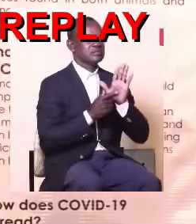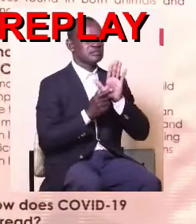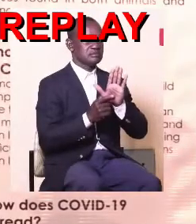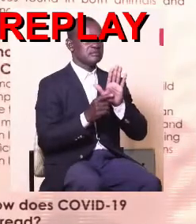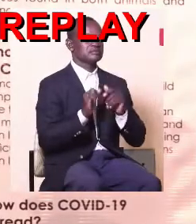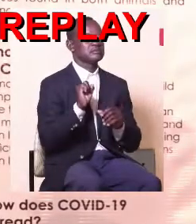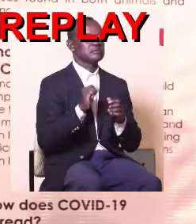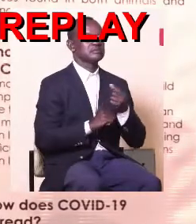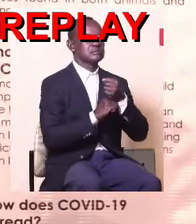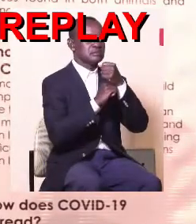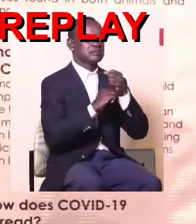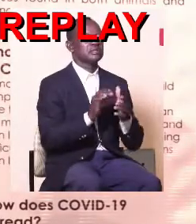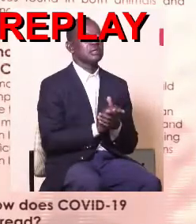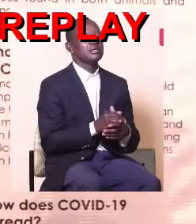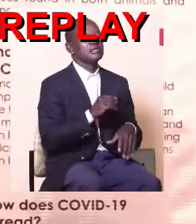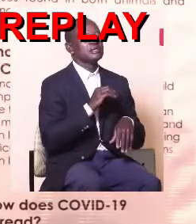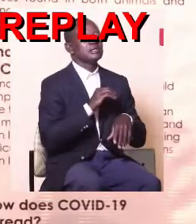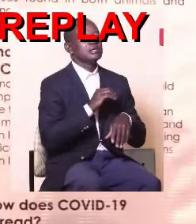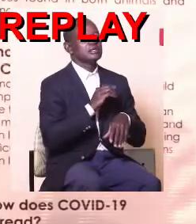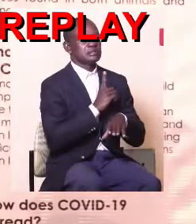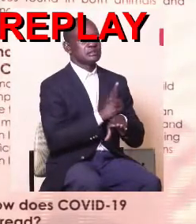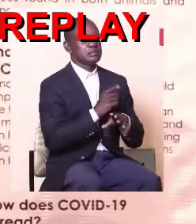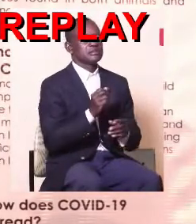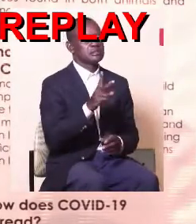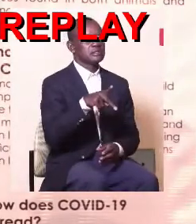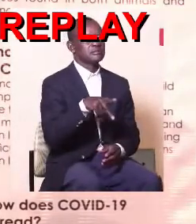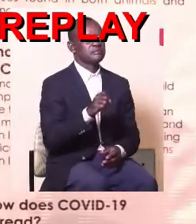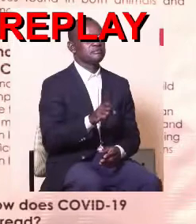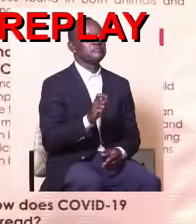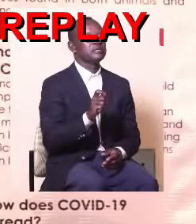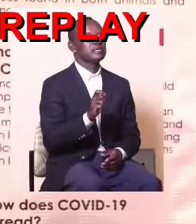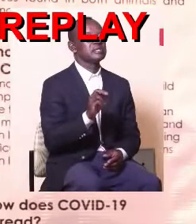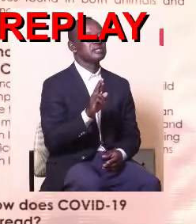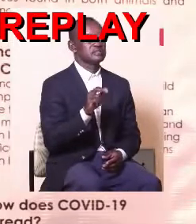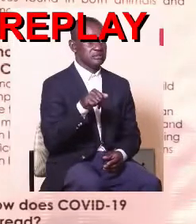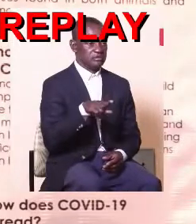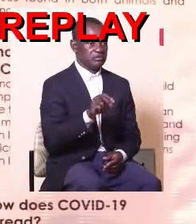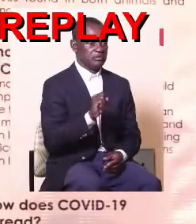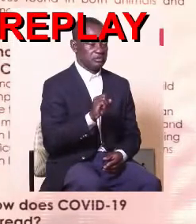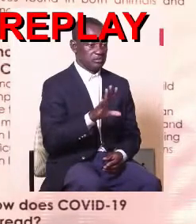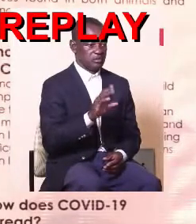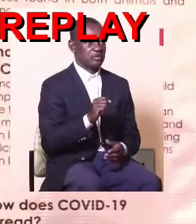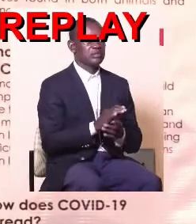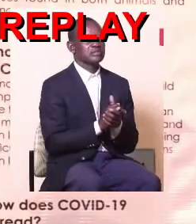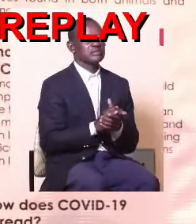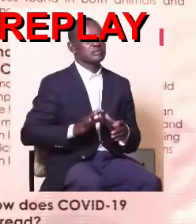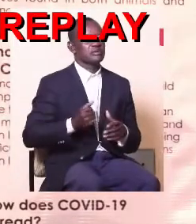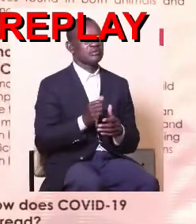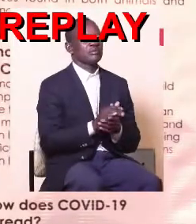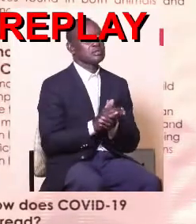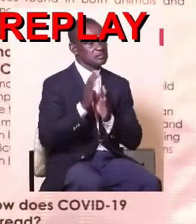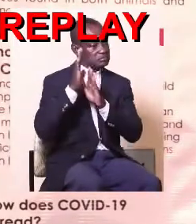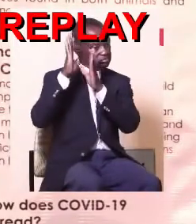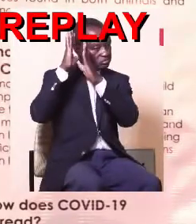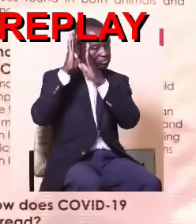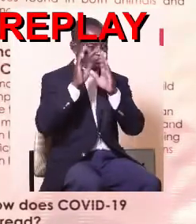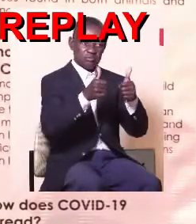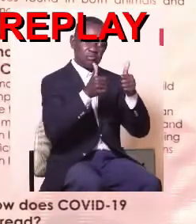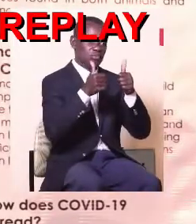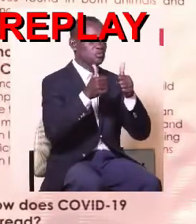Dr. Tedros and encourage with gratitude the notable achievement and remarkable